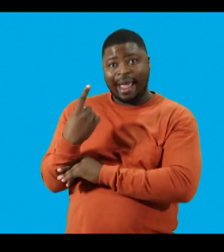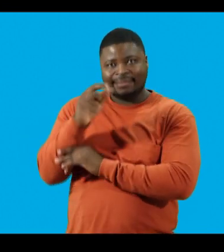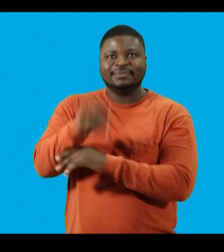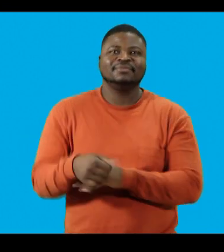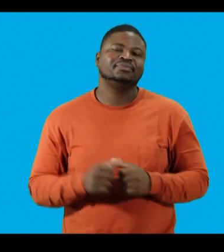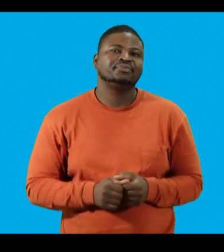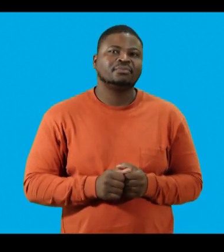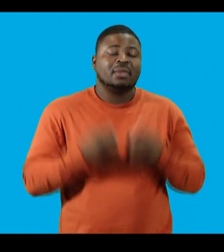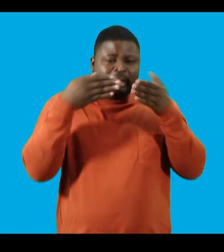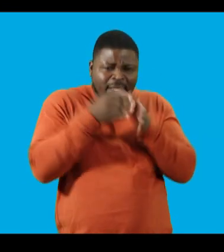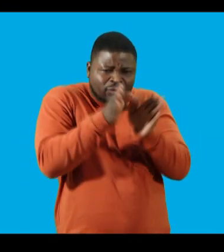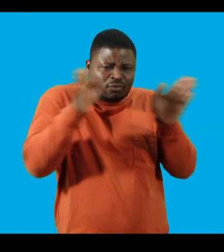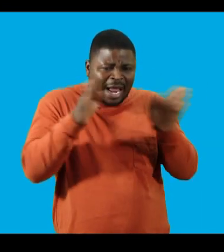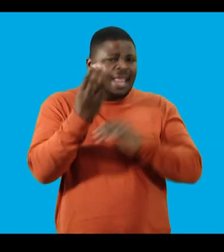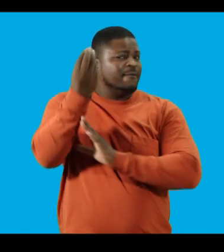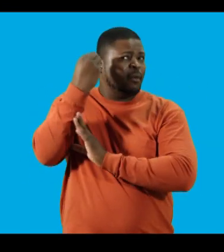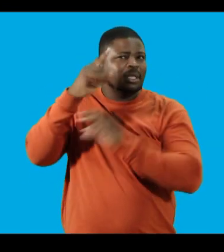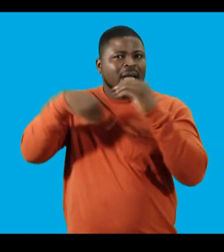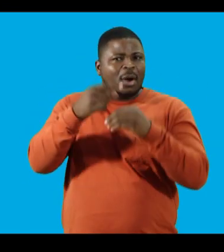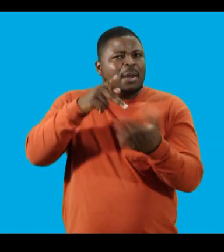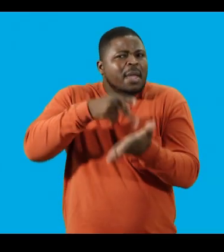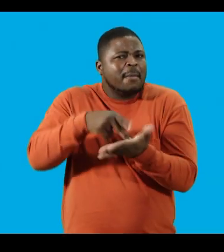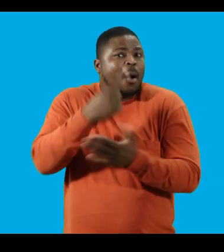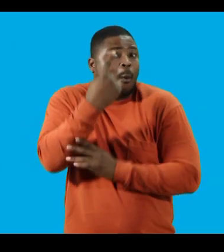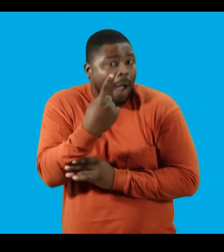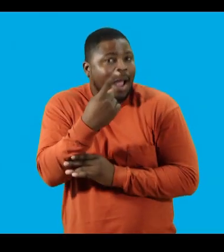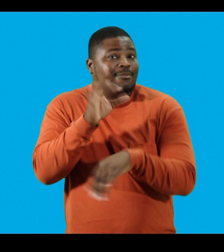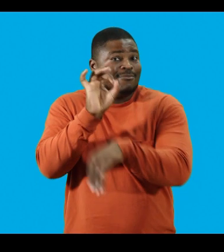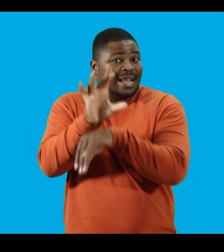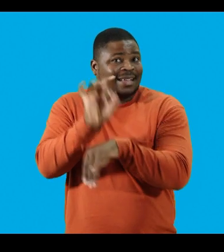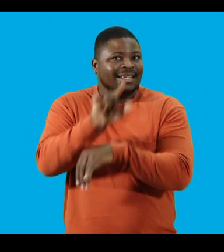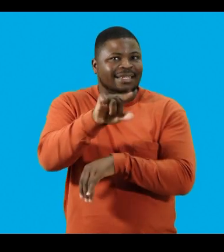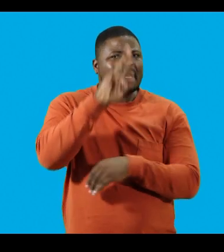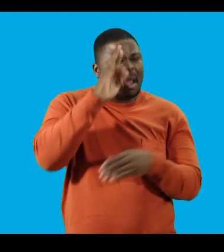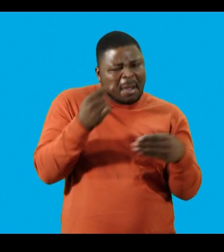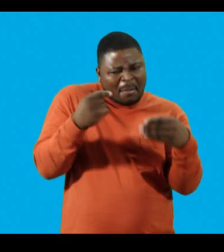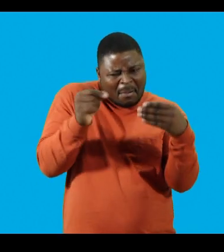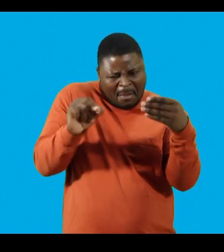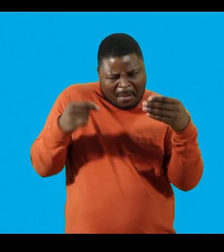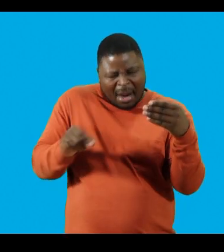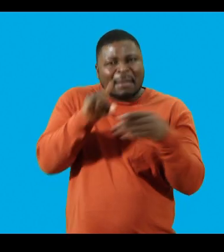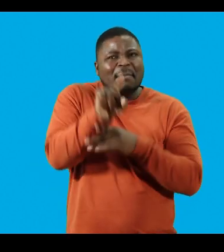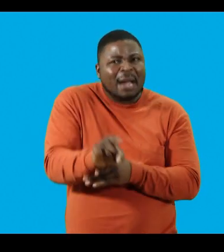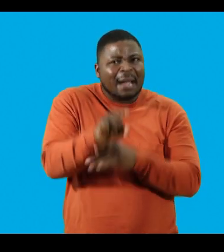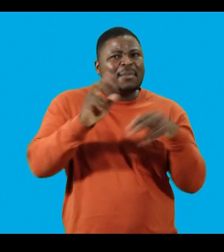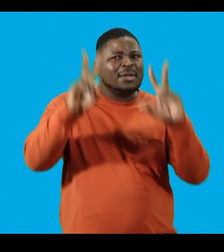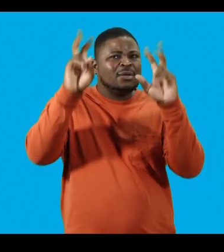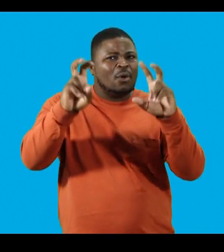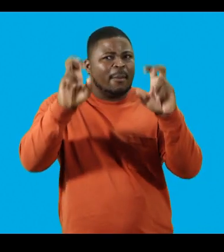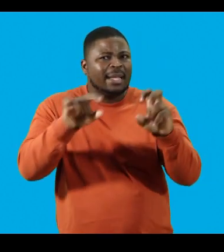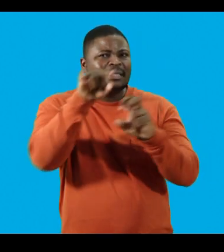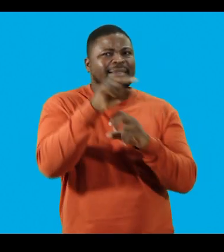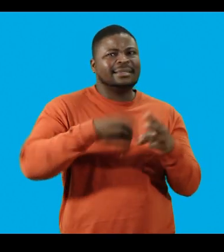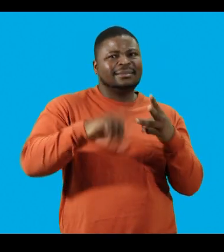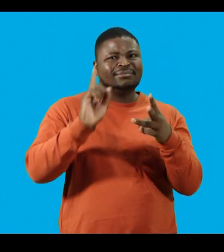So the general information about Paper 1. Paper 1, the mark allocation, the topics, the overall